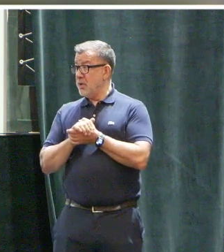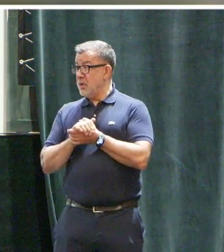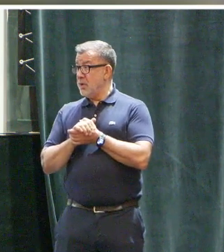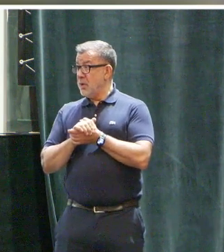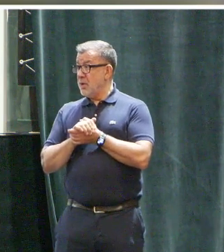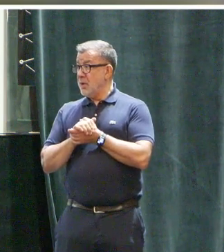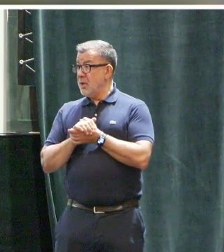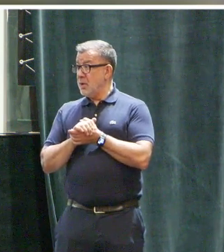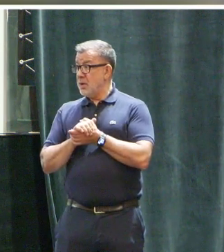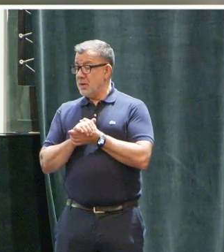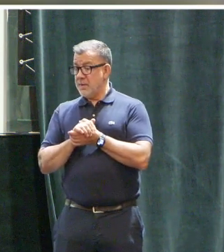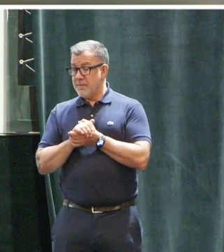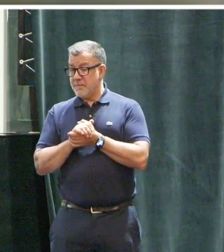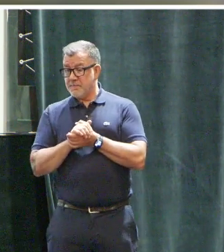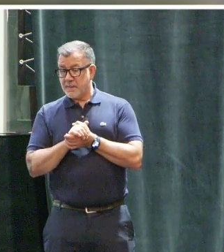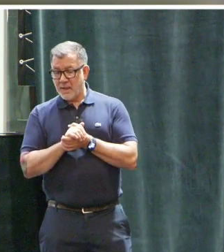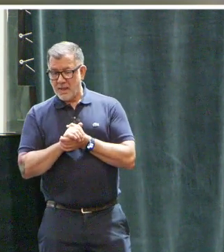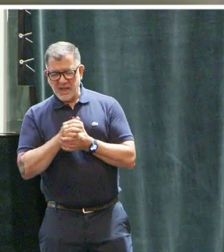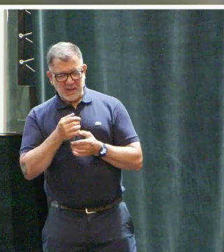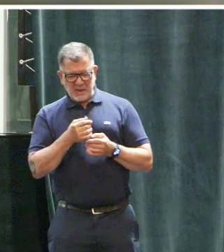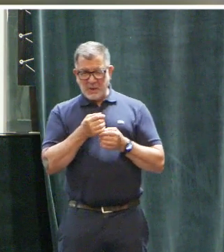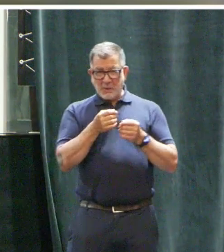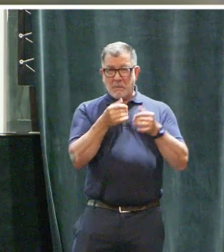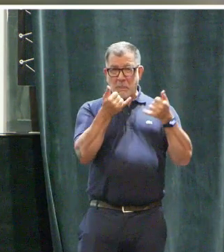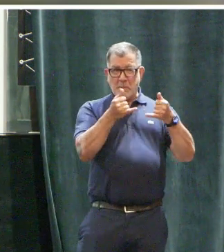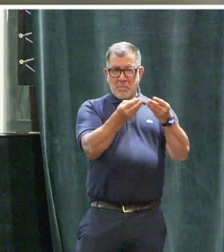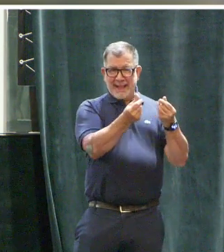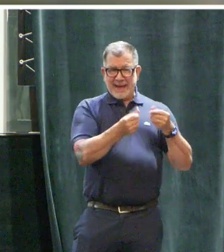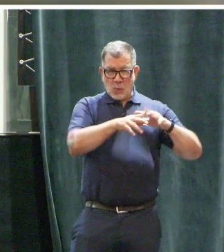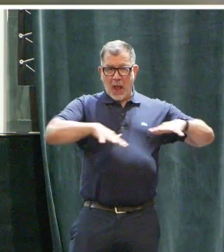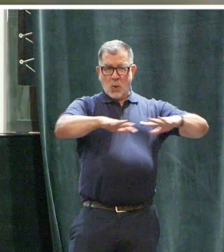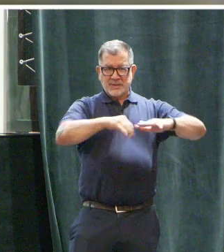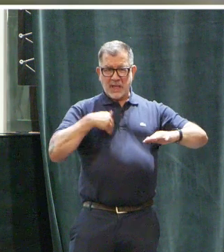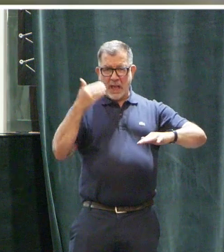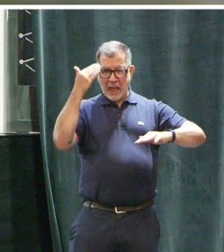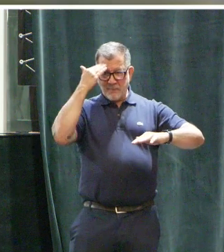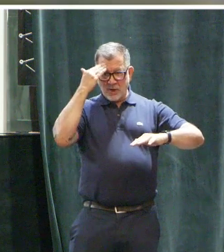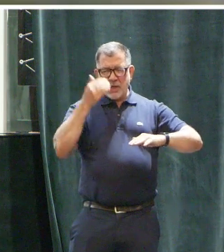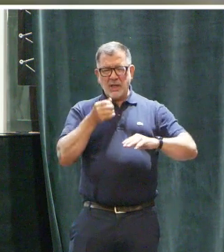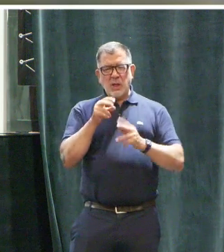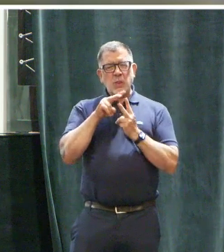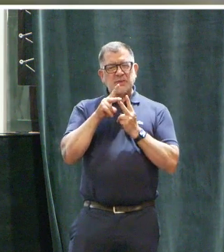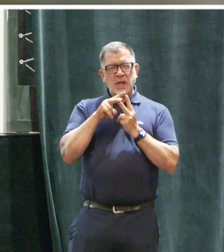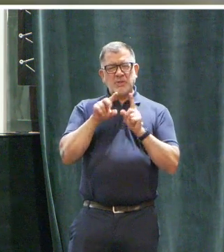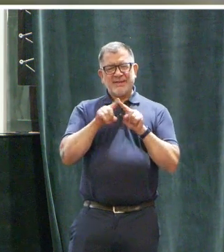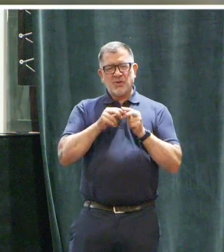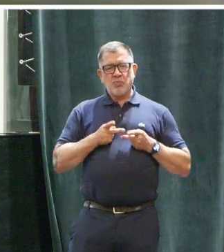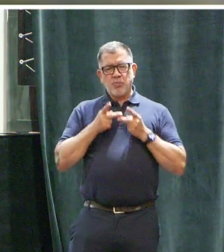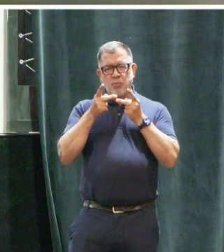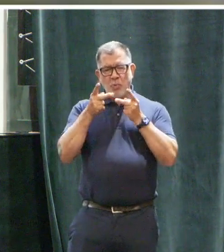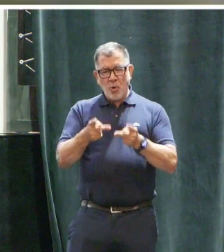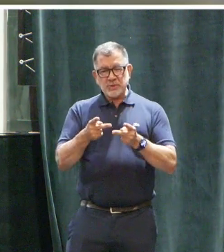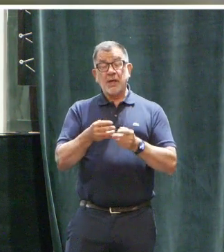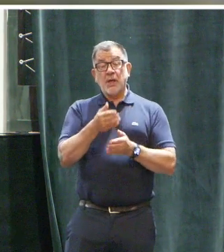Thank you. The ones that I'm familiar with, there are a couple of hippos. There are